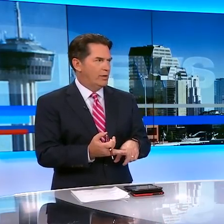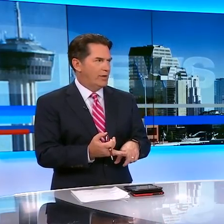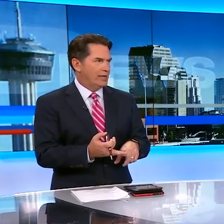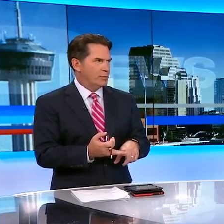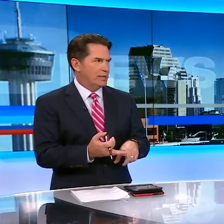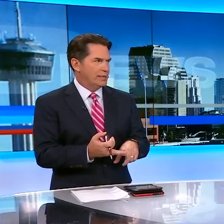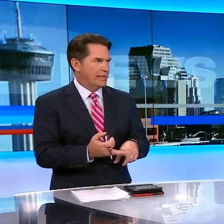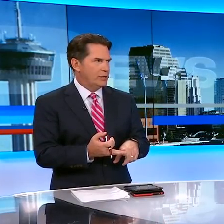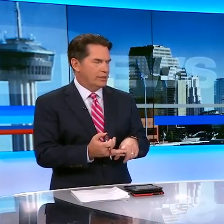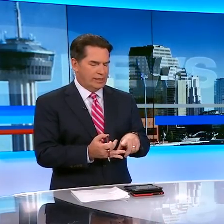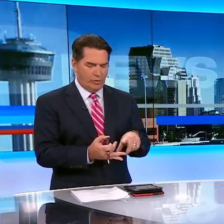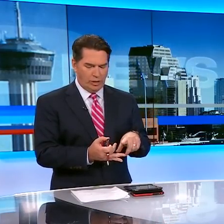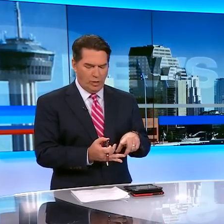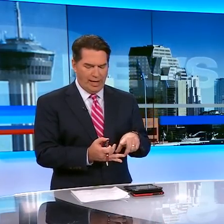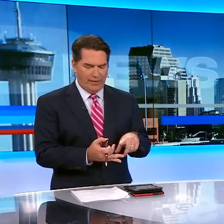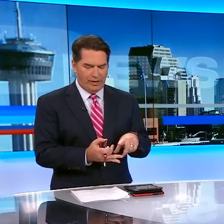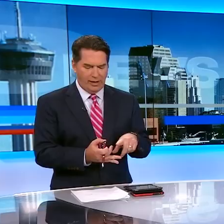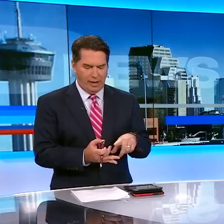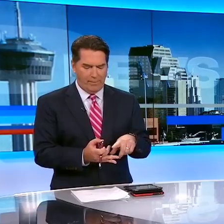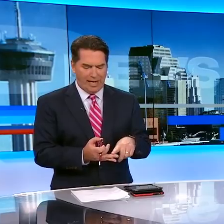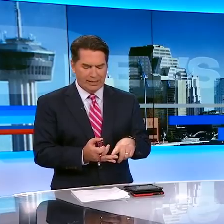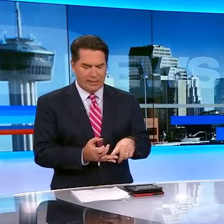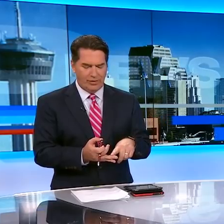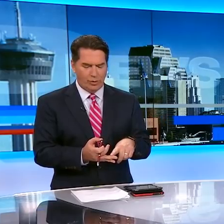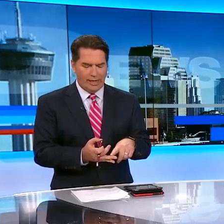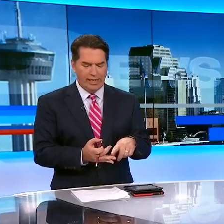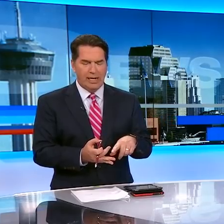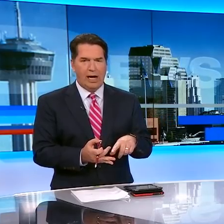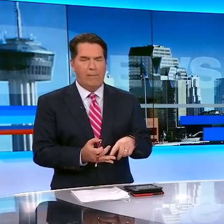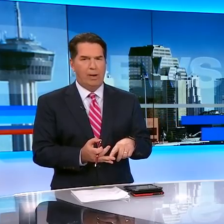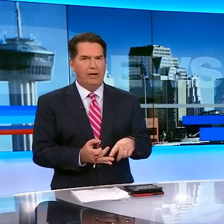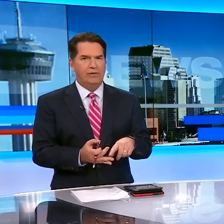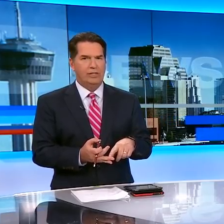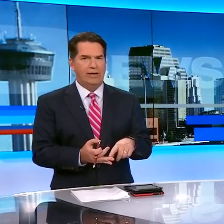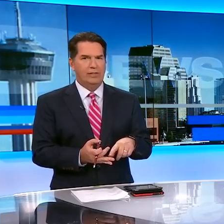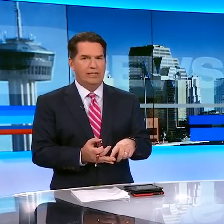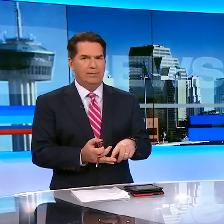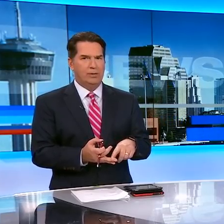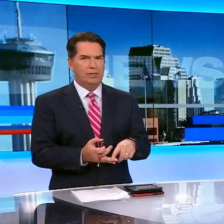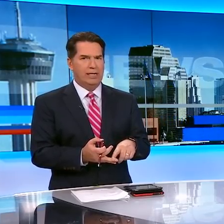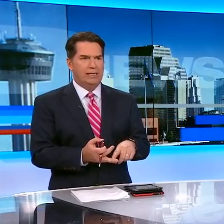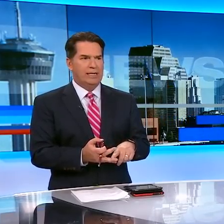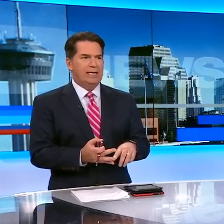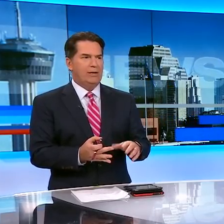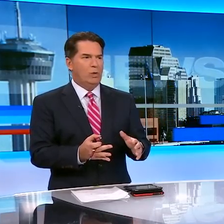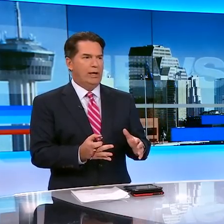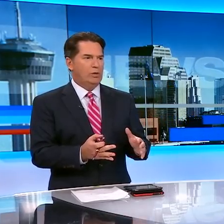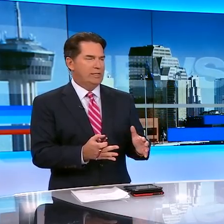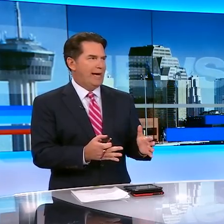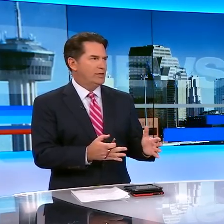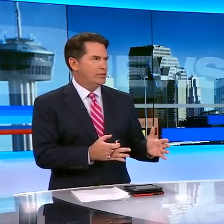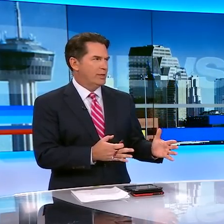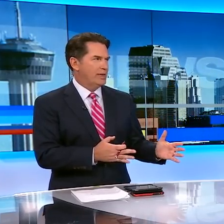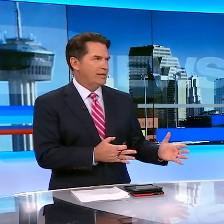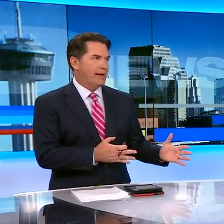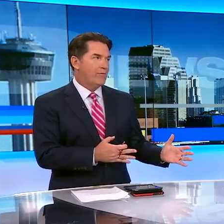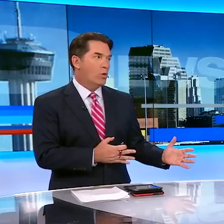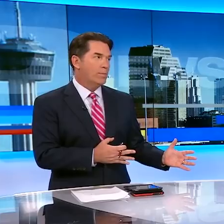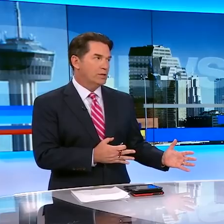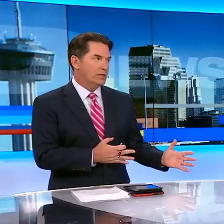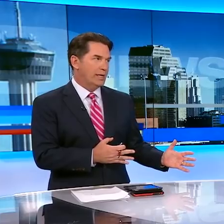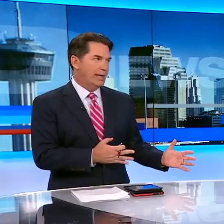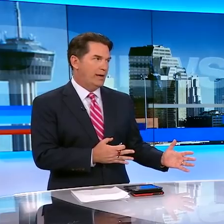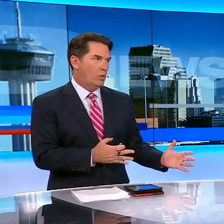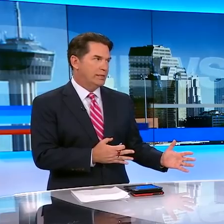rate and the number of hospitalizations. And when you have a positivity rate above 17%, when it was down to something